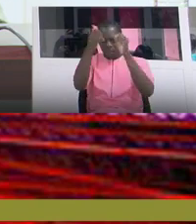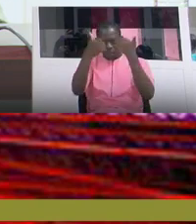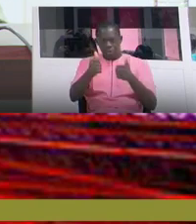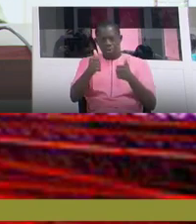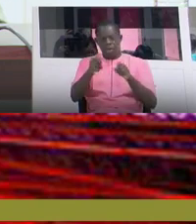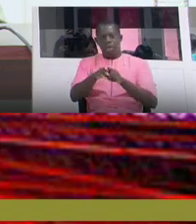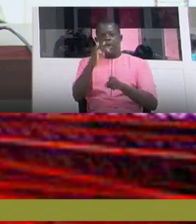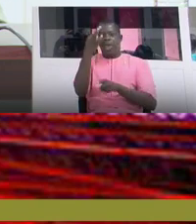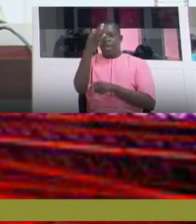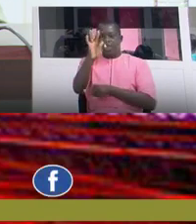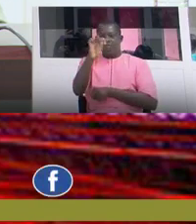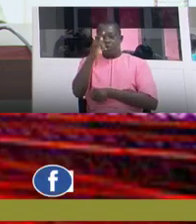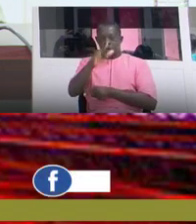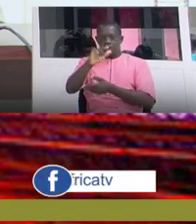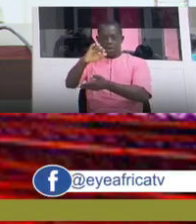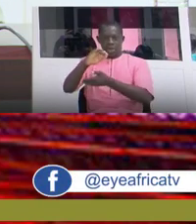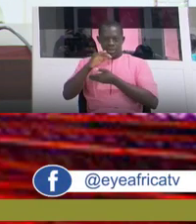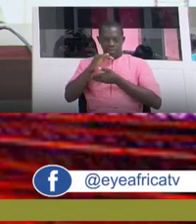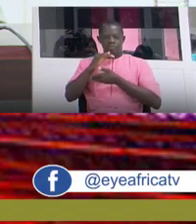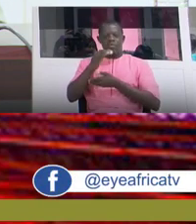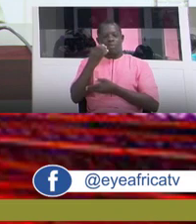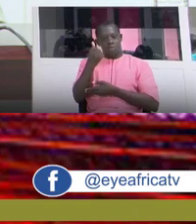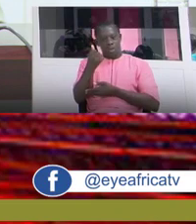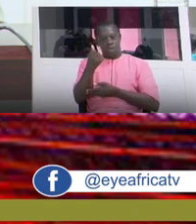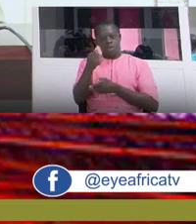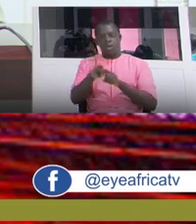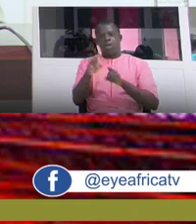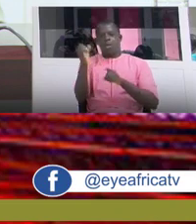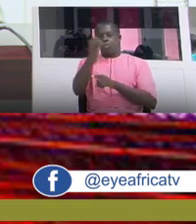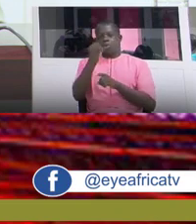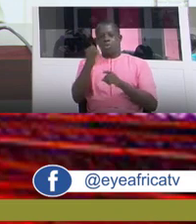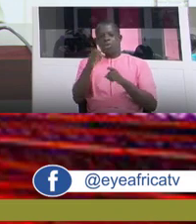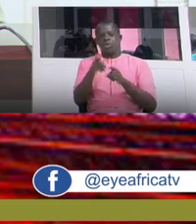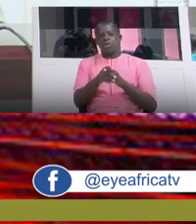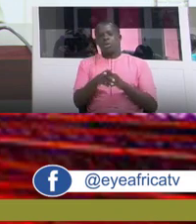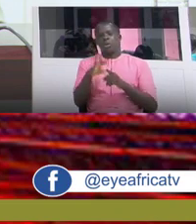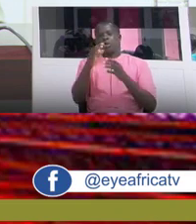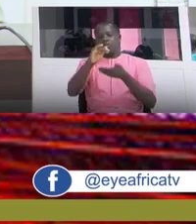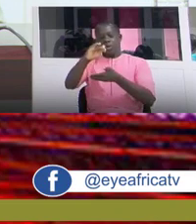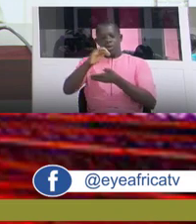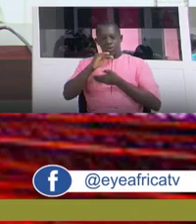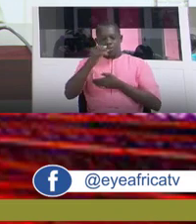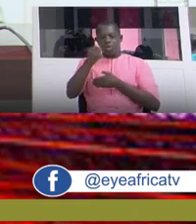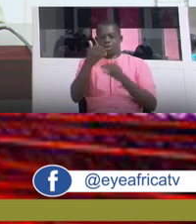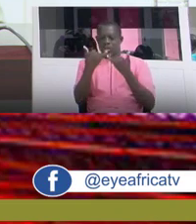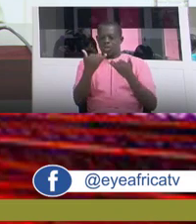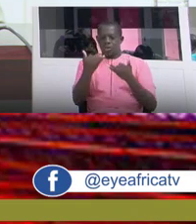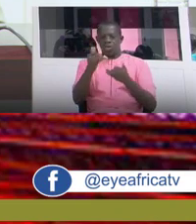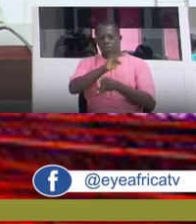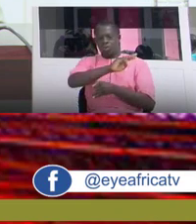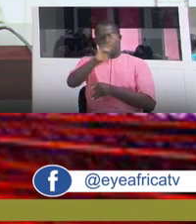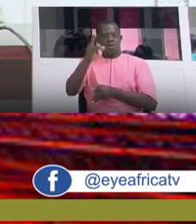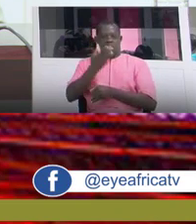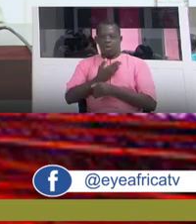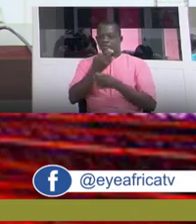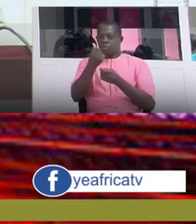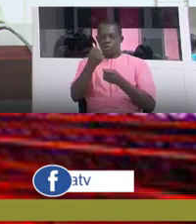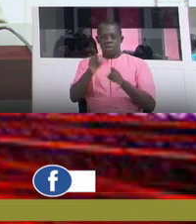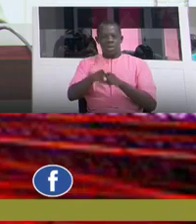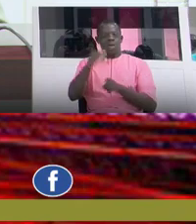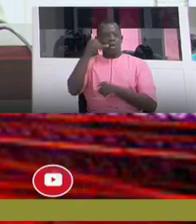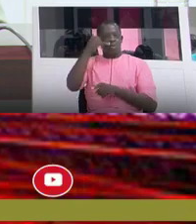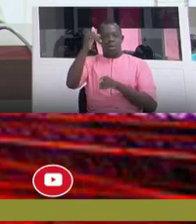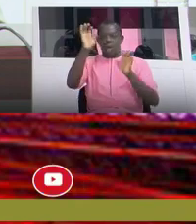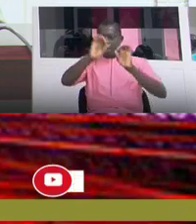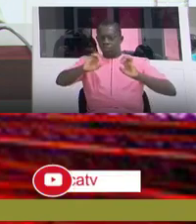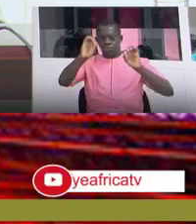I hand the money. Because telephone tende bulu. When I receive the money, because I don't have a telephone. Soto. I have no telephone with me.